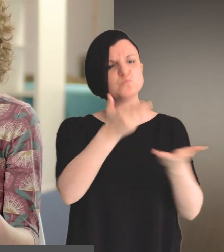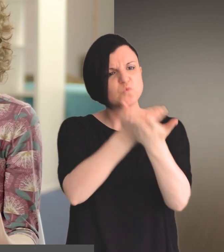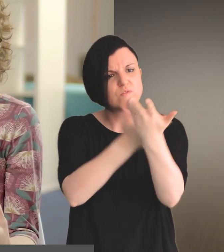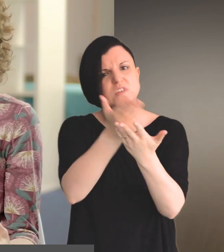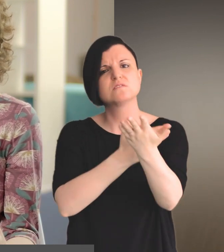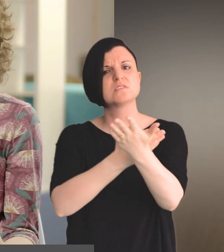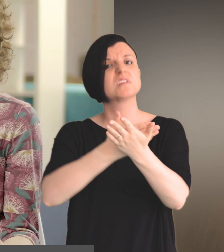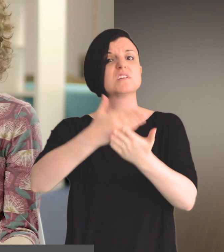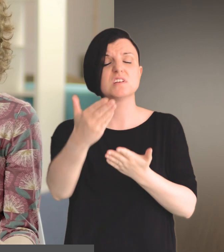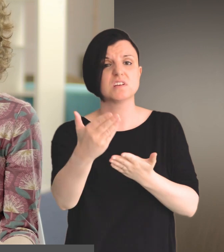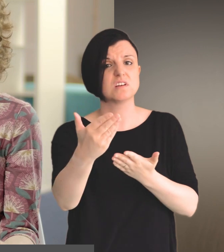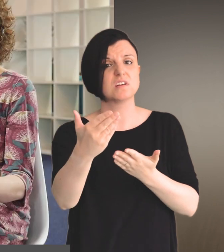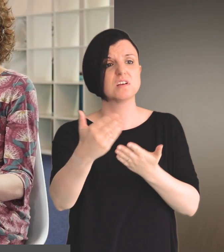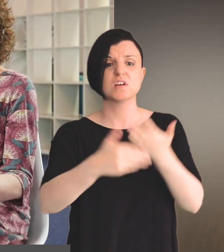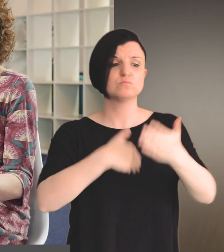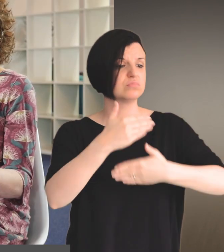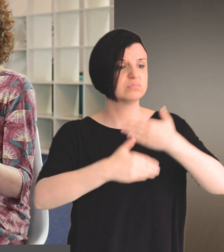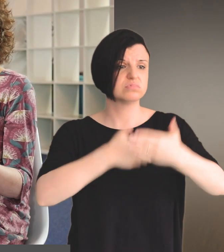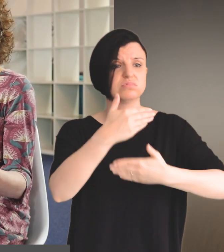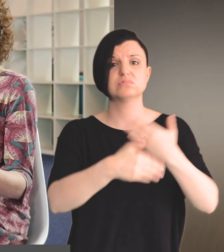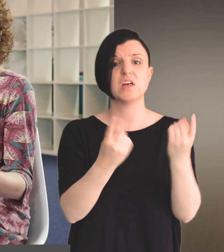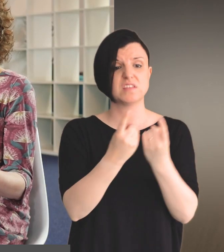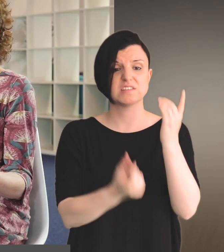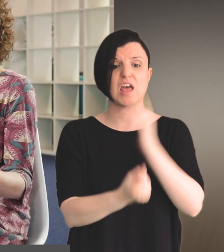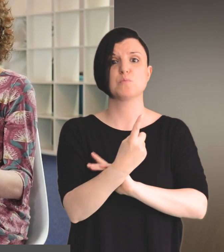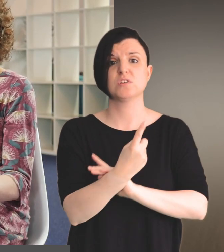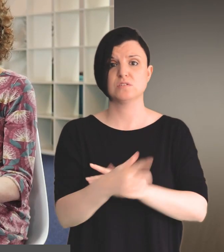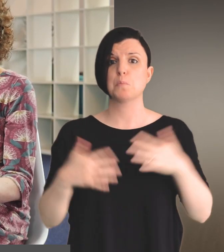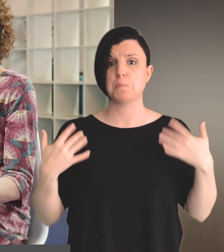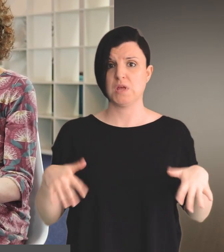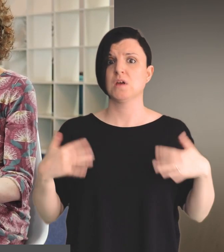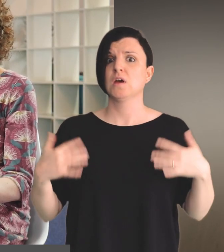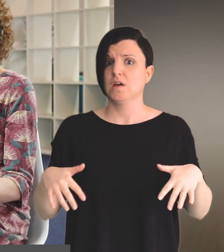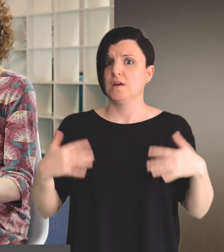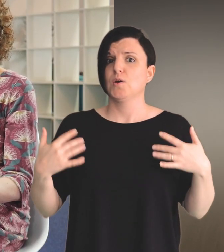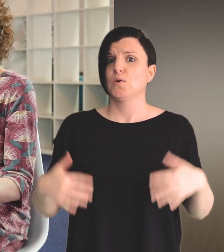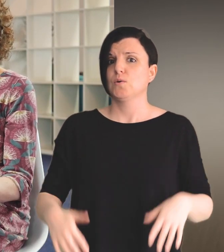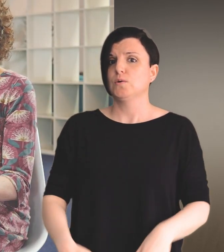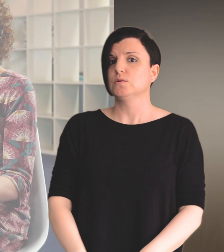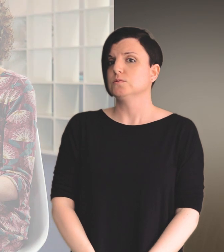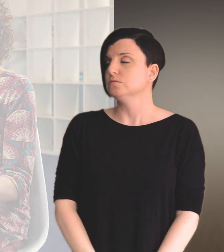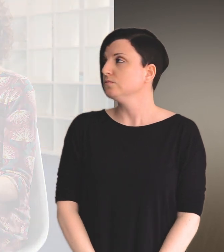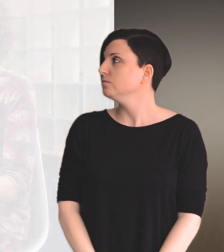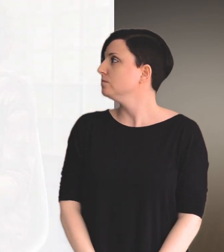have a really clear dialogue with people, then amazing things can really happen.